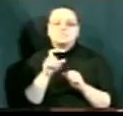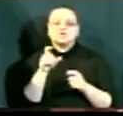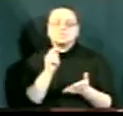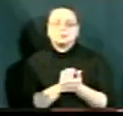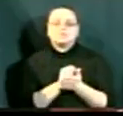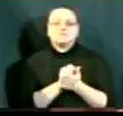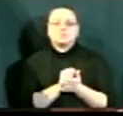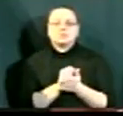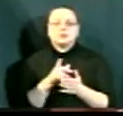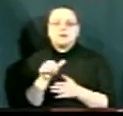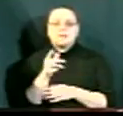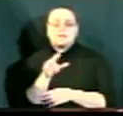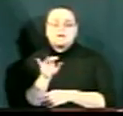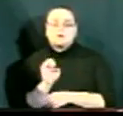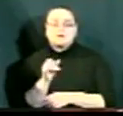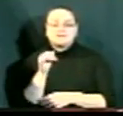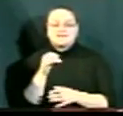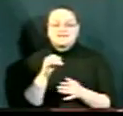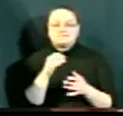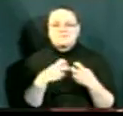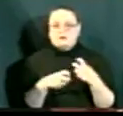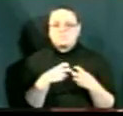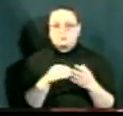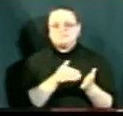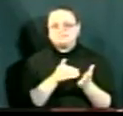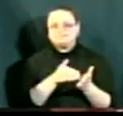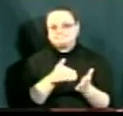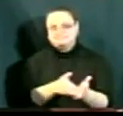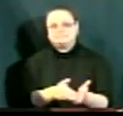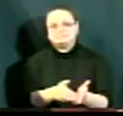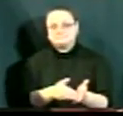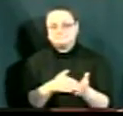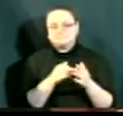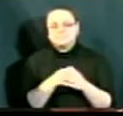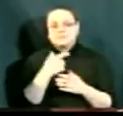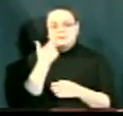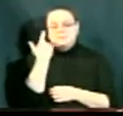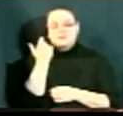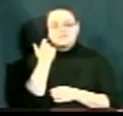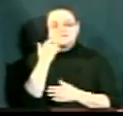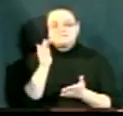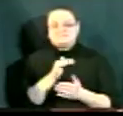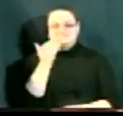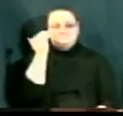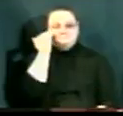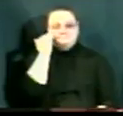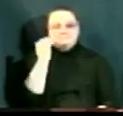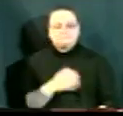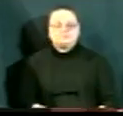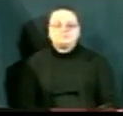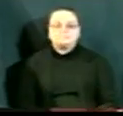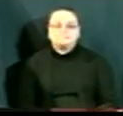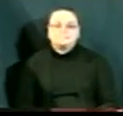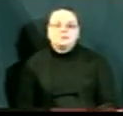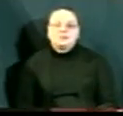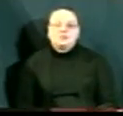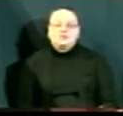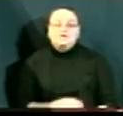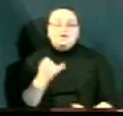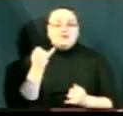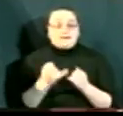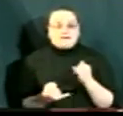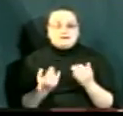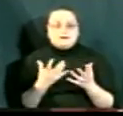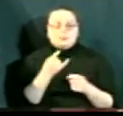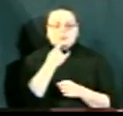treated. Otherwise, these incidents will be repeated time and time again because of their lack of knowledge on the subject. Lastly, I